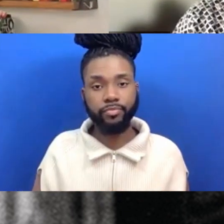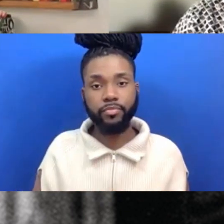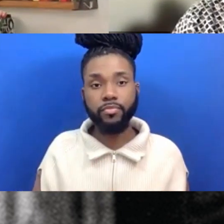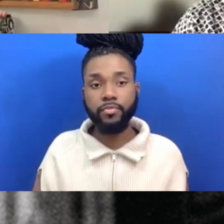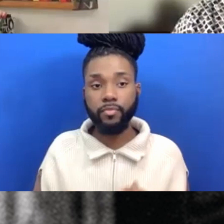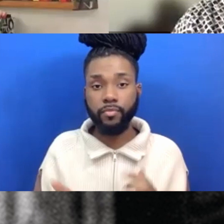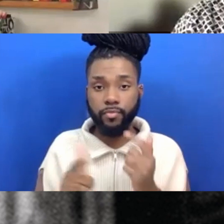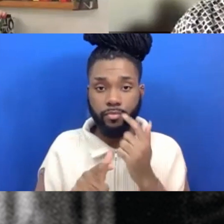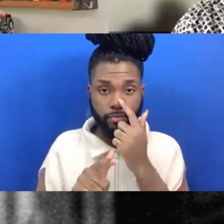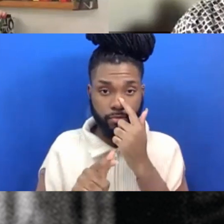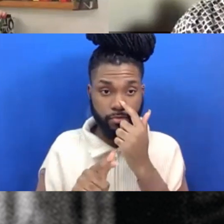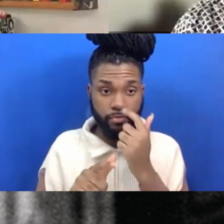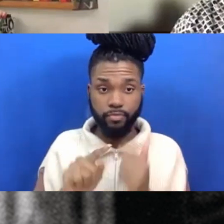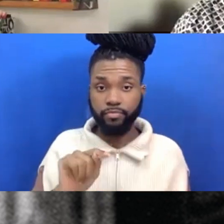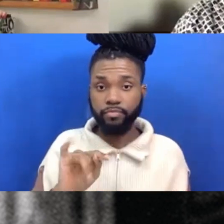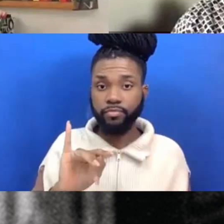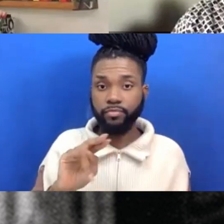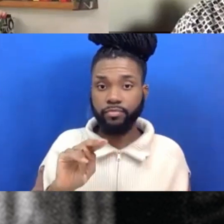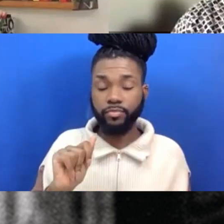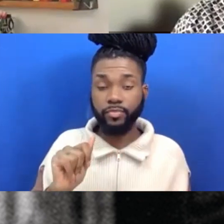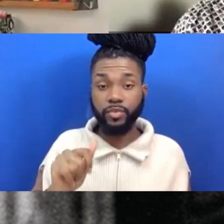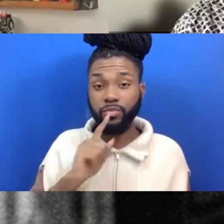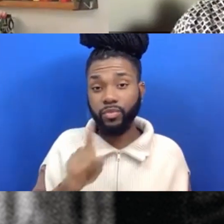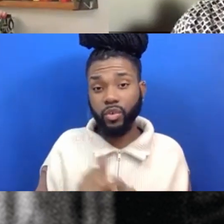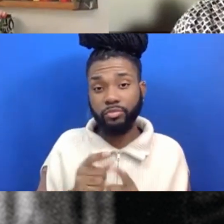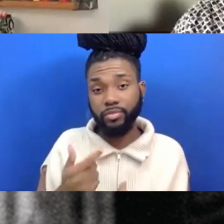certain gratitude in listening